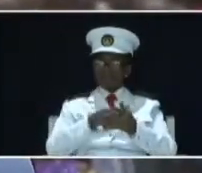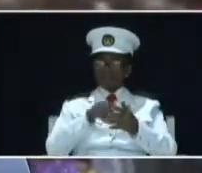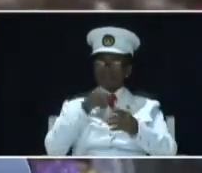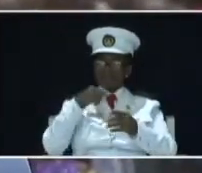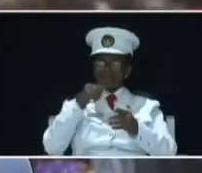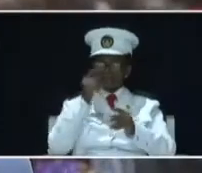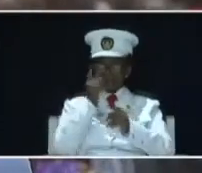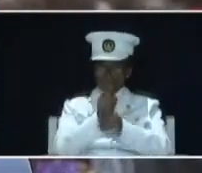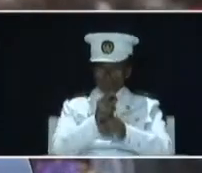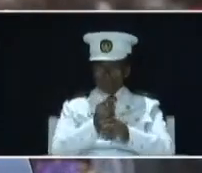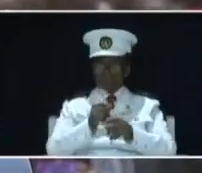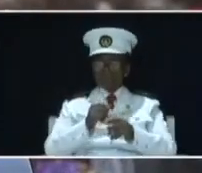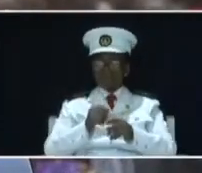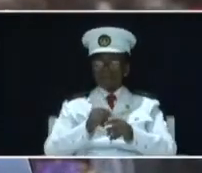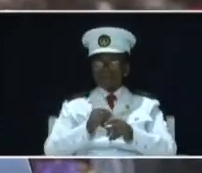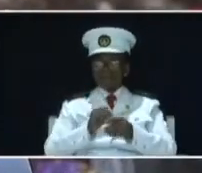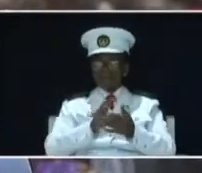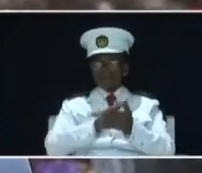You will listen to God.